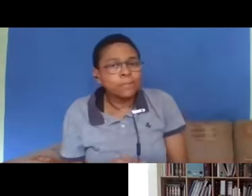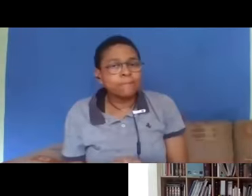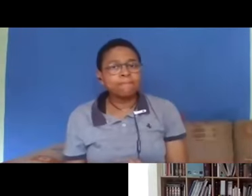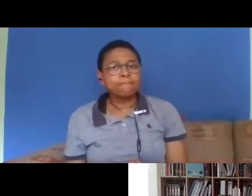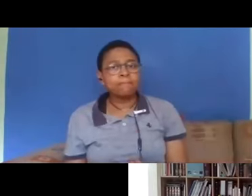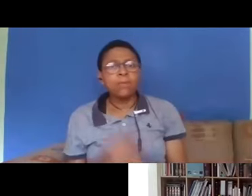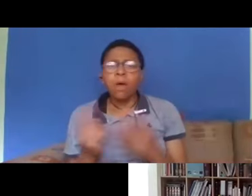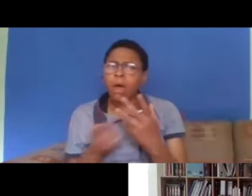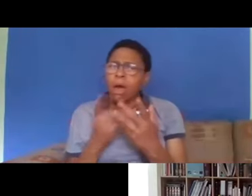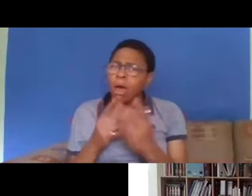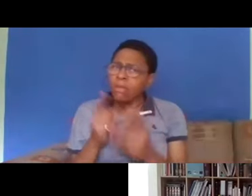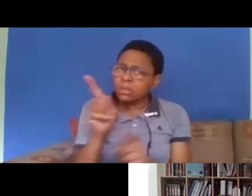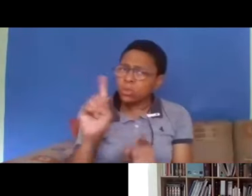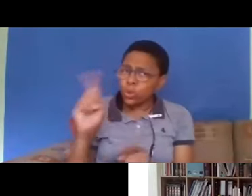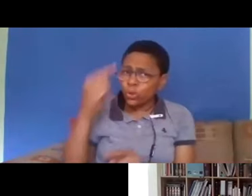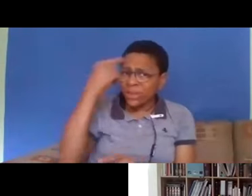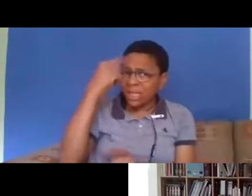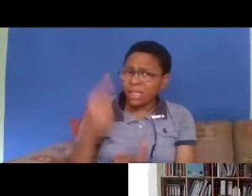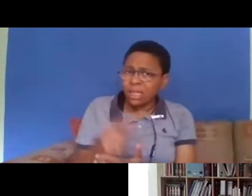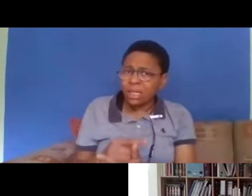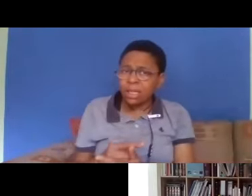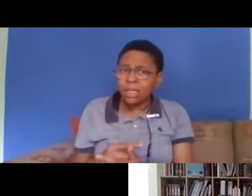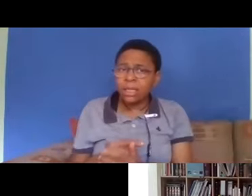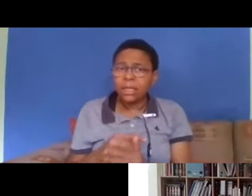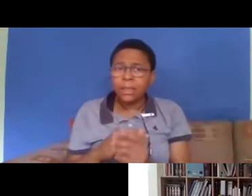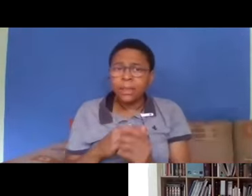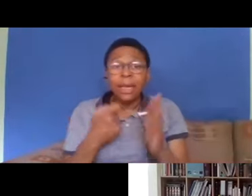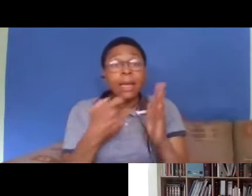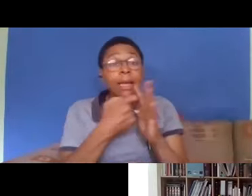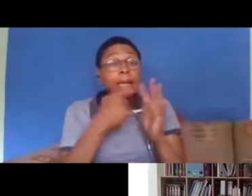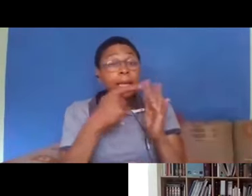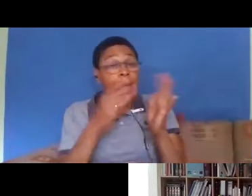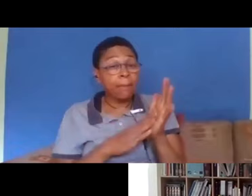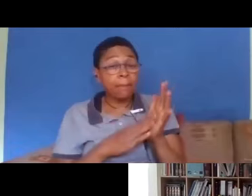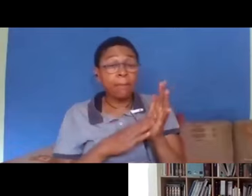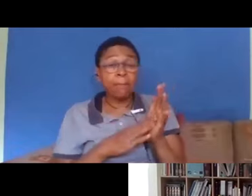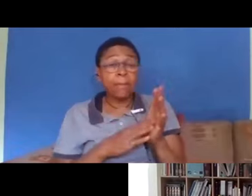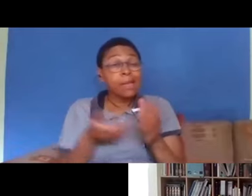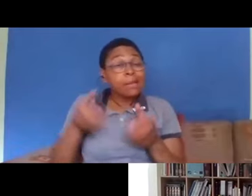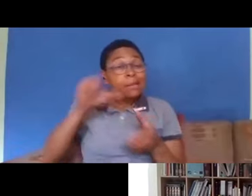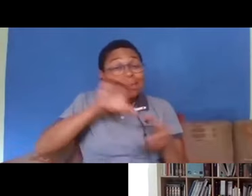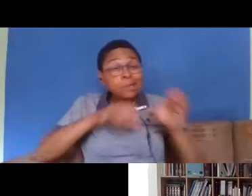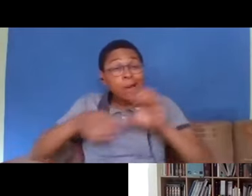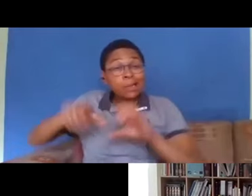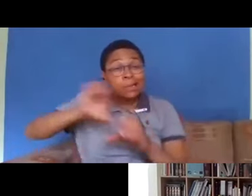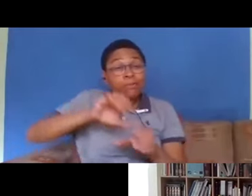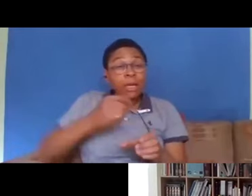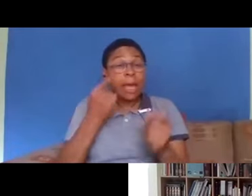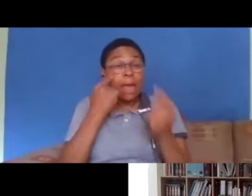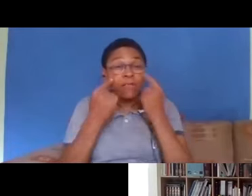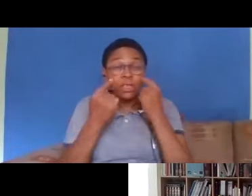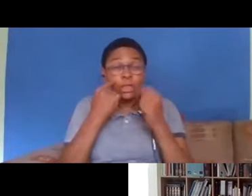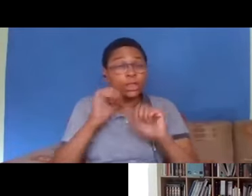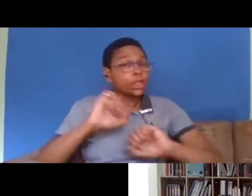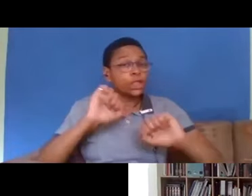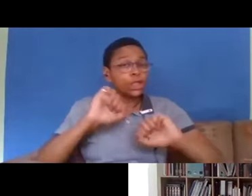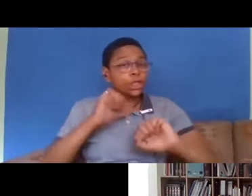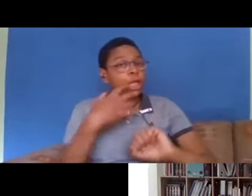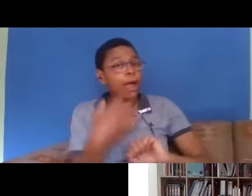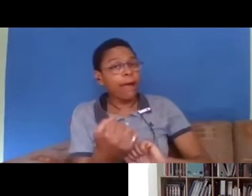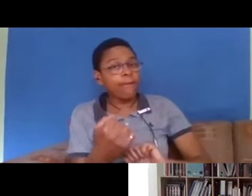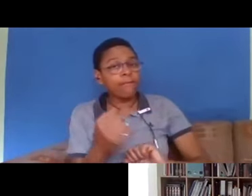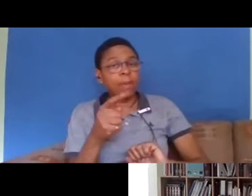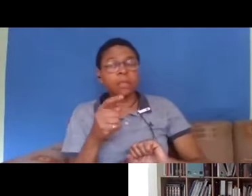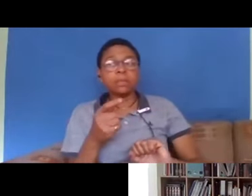I don't have a view on the scientific knowledge, but we have had conversations amongst our team about whether we would prefer masks or visors,